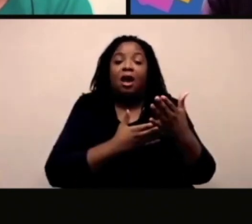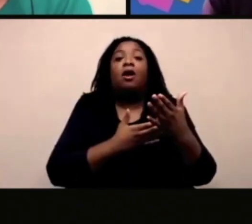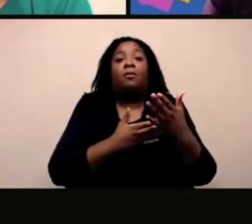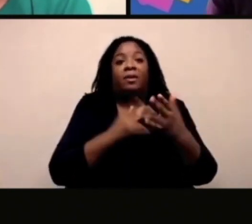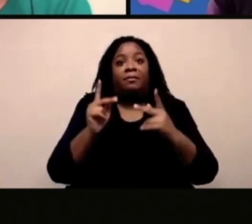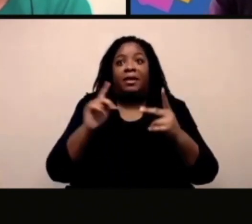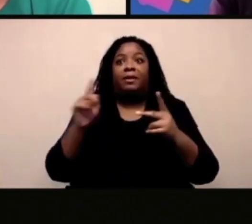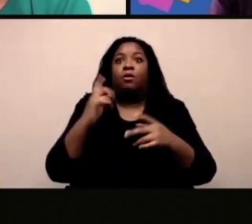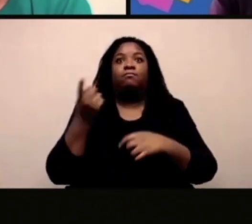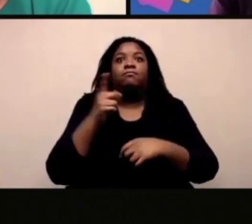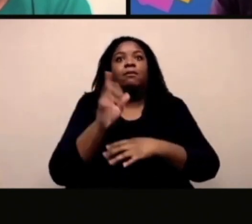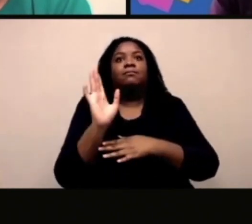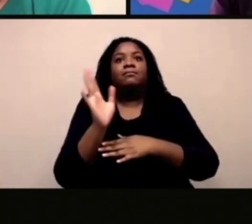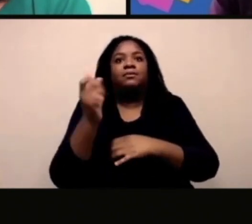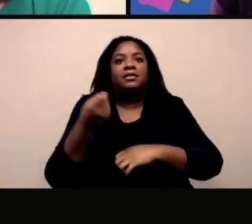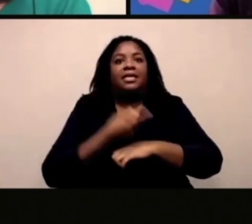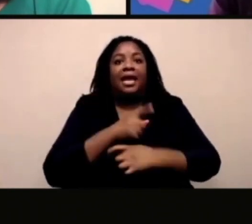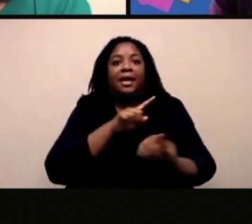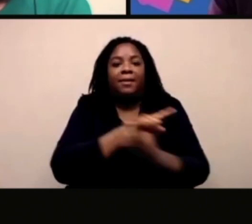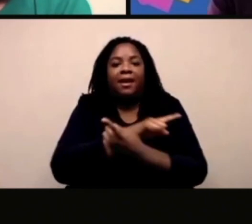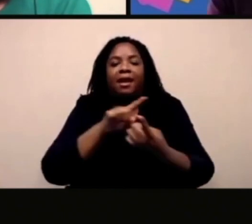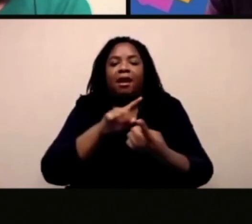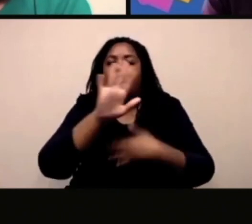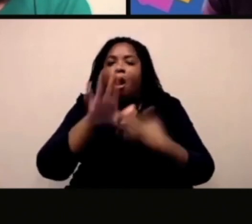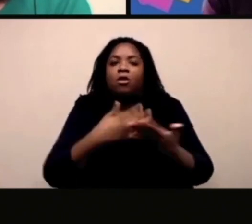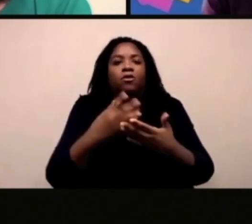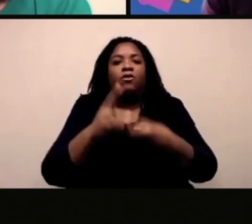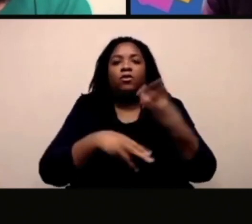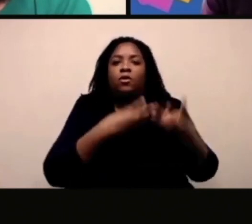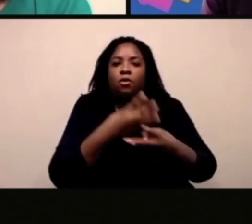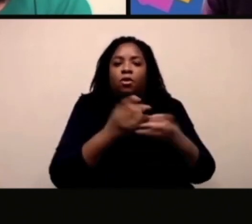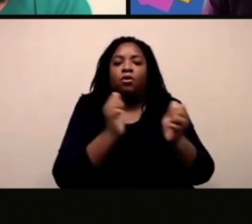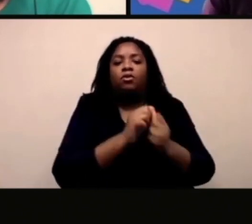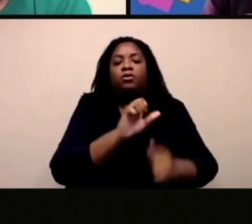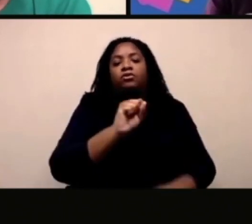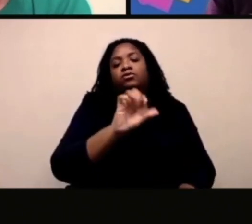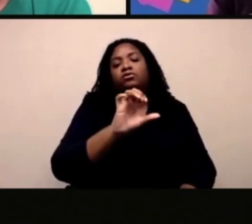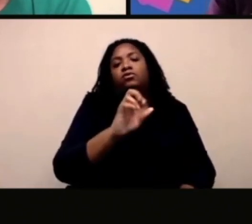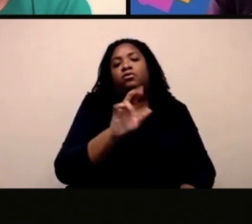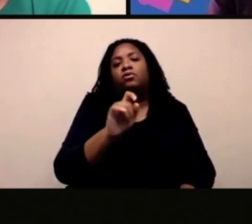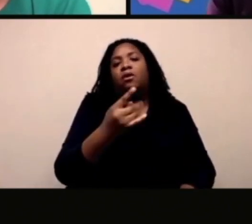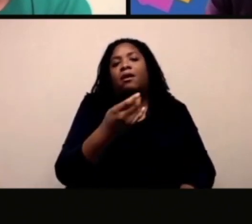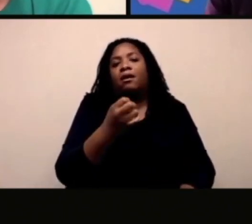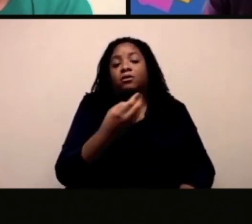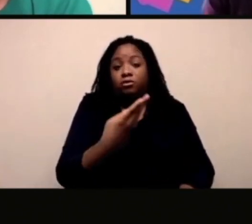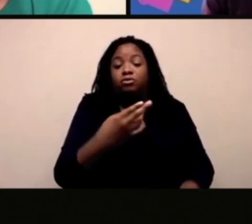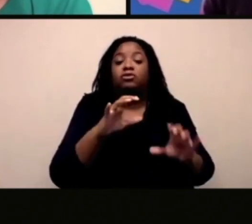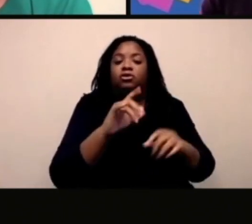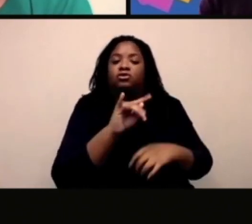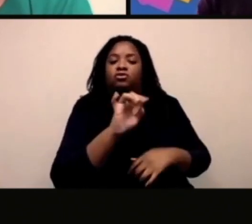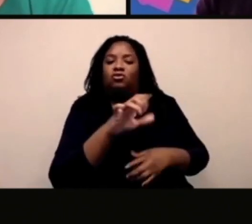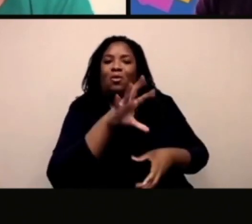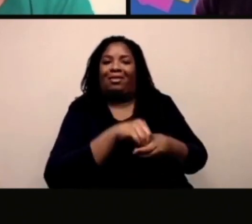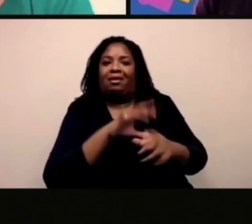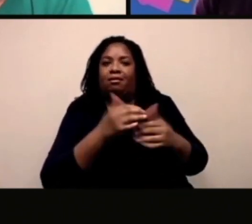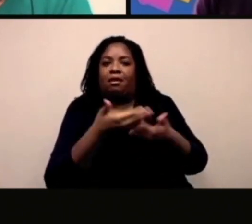you're going to meet today are from all over the world using Scratch as a tool in their classrooms. So we're really excited about